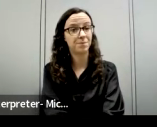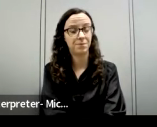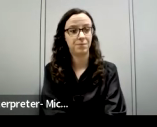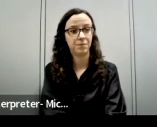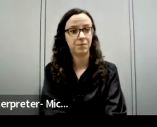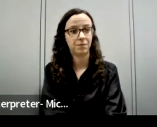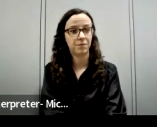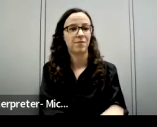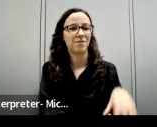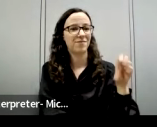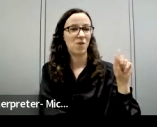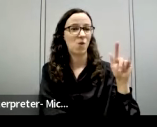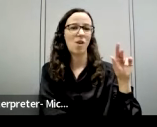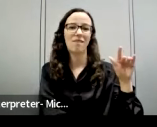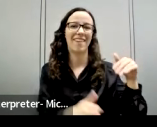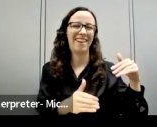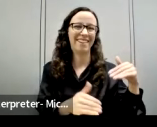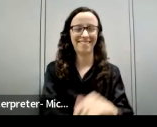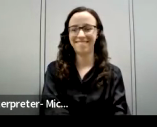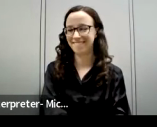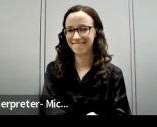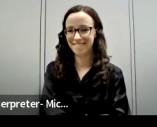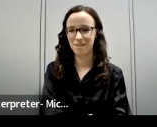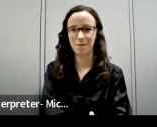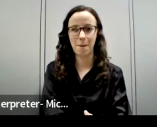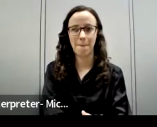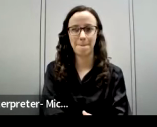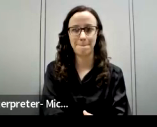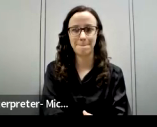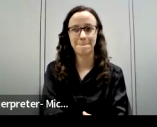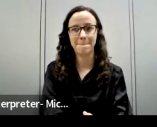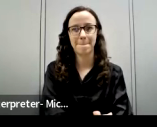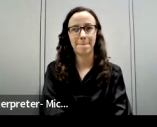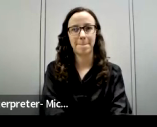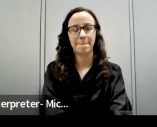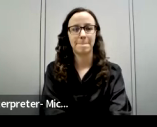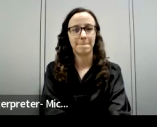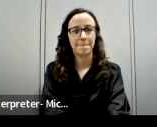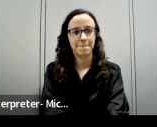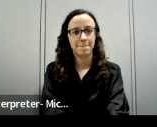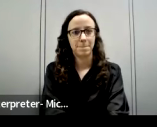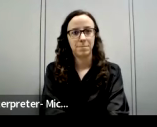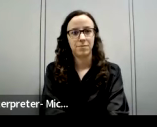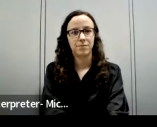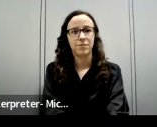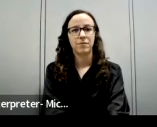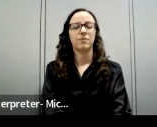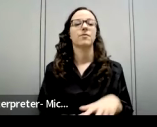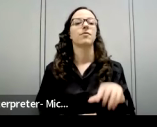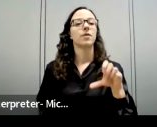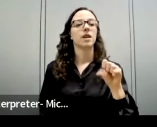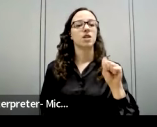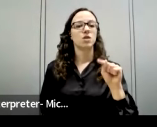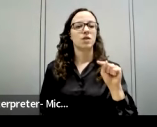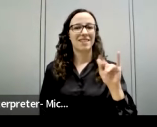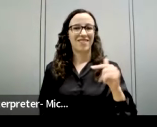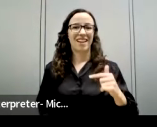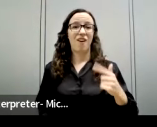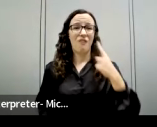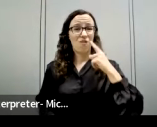Not yet. Yeah. I find remixing in science to be